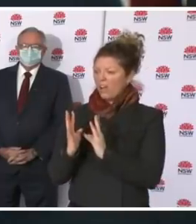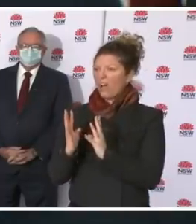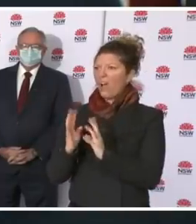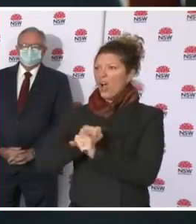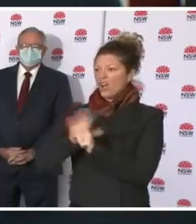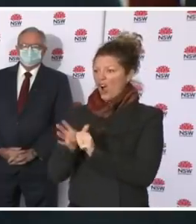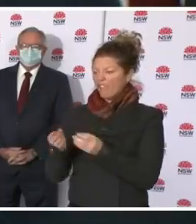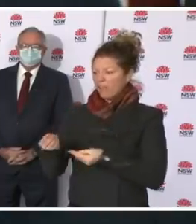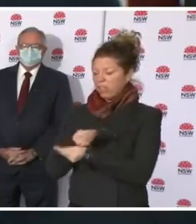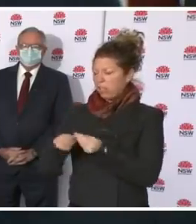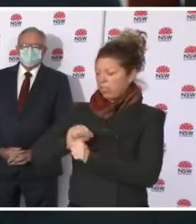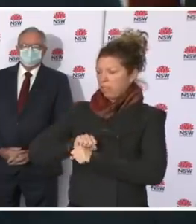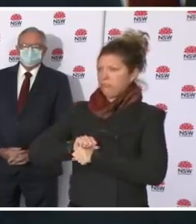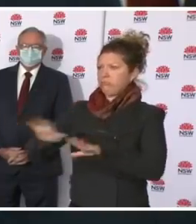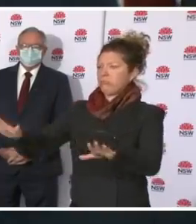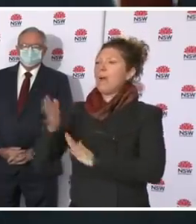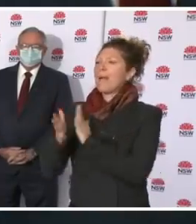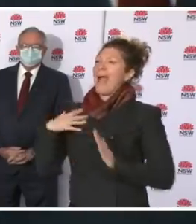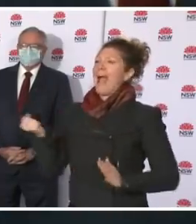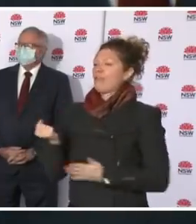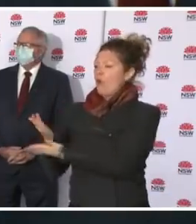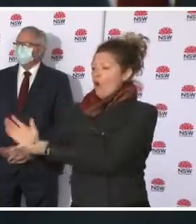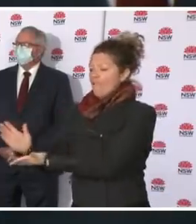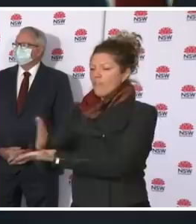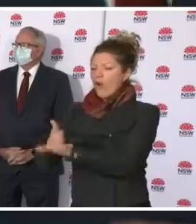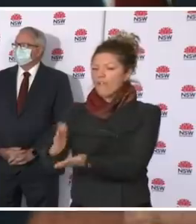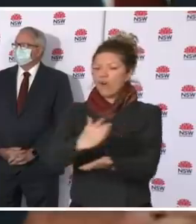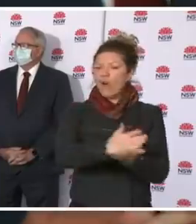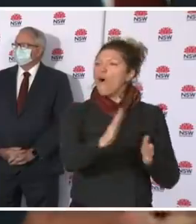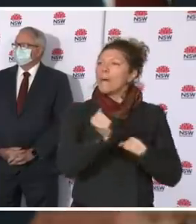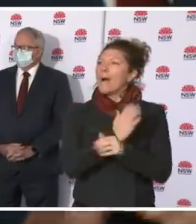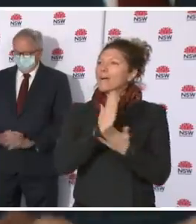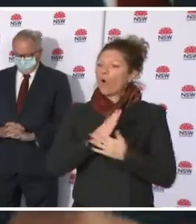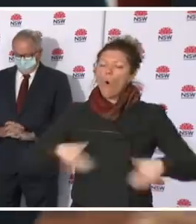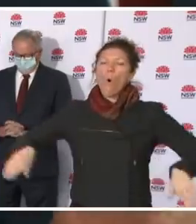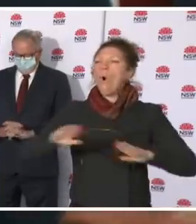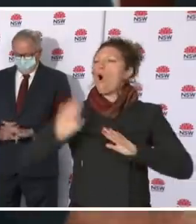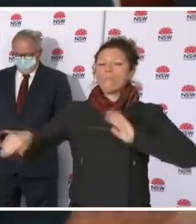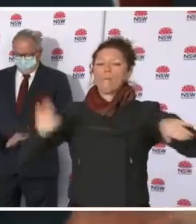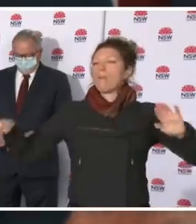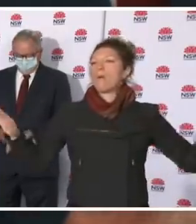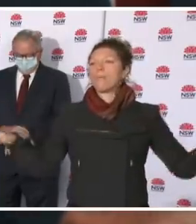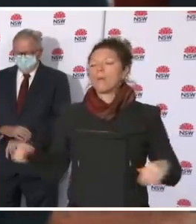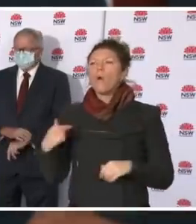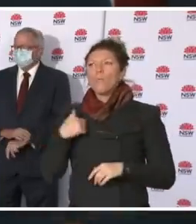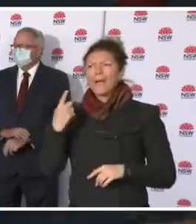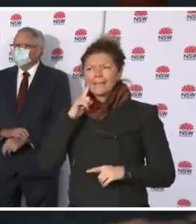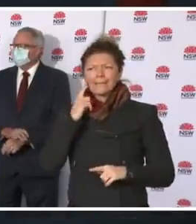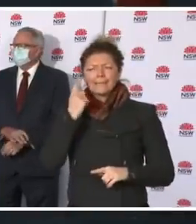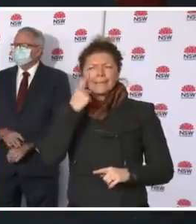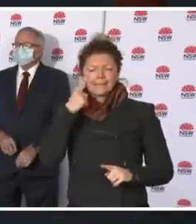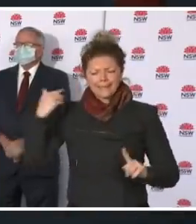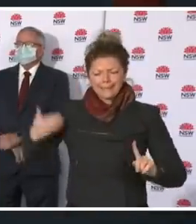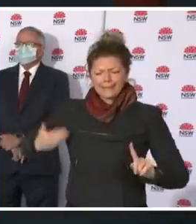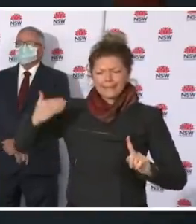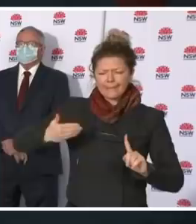people to come together. We were also concerned that we had seen a number of outbreaks in